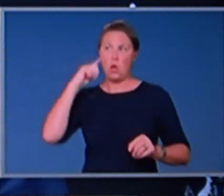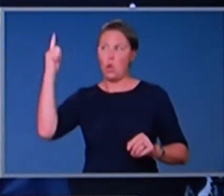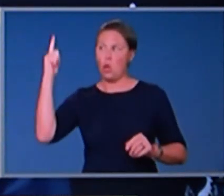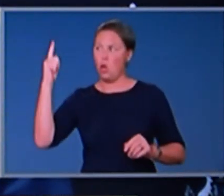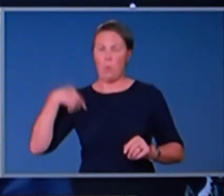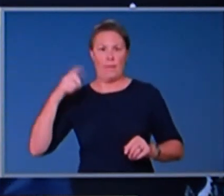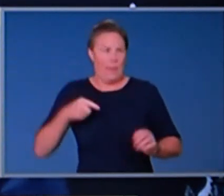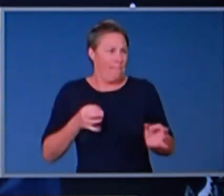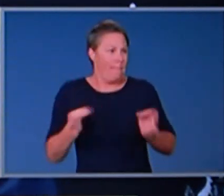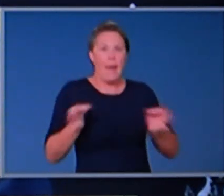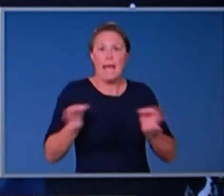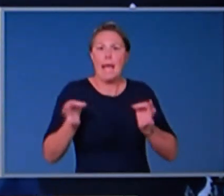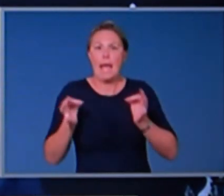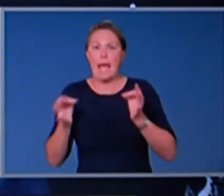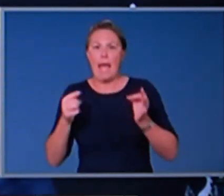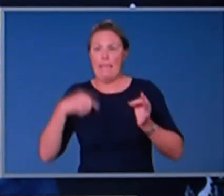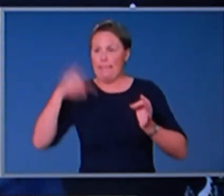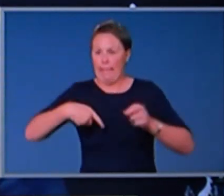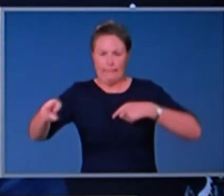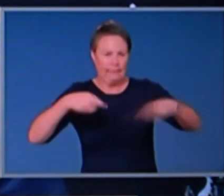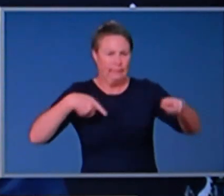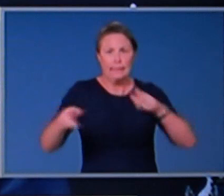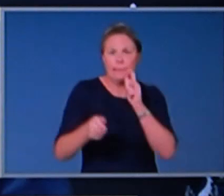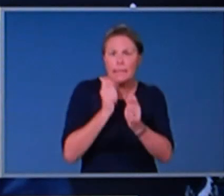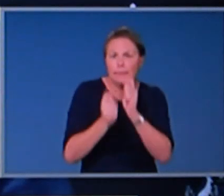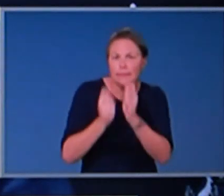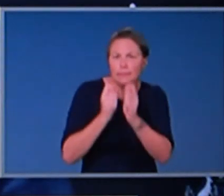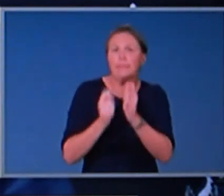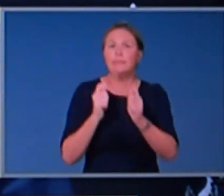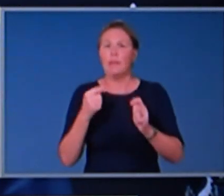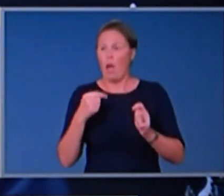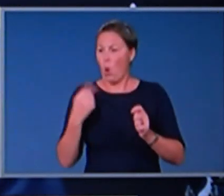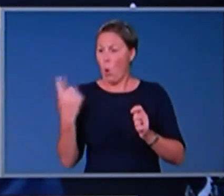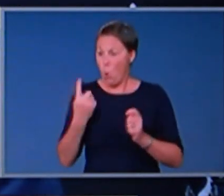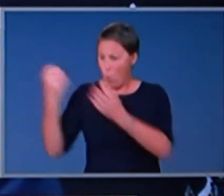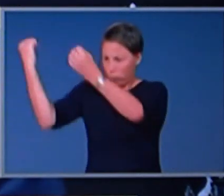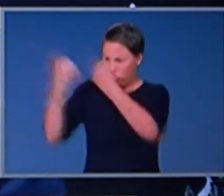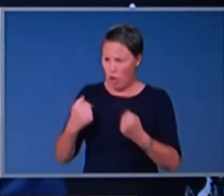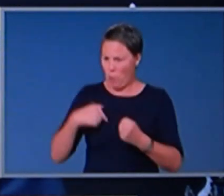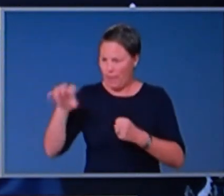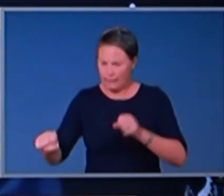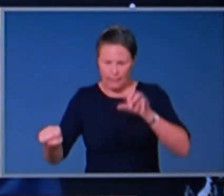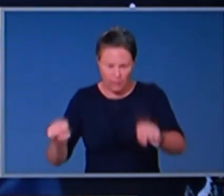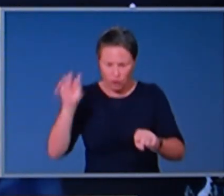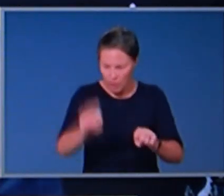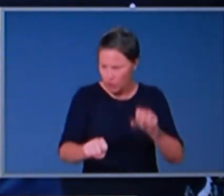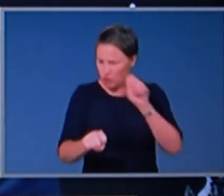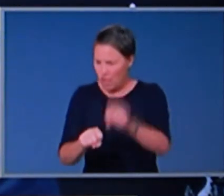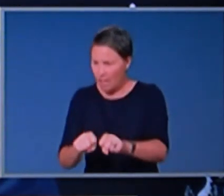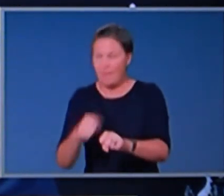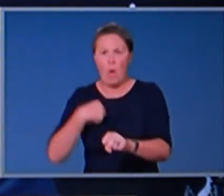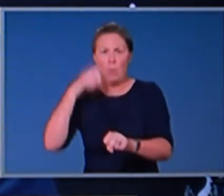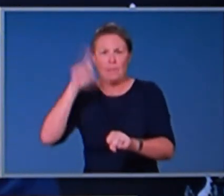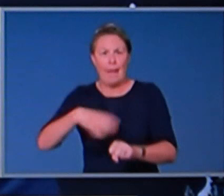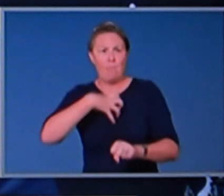of those cases. We got testing going early. We identified all of those cases. We tested widely, one of the widest tests, and